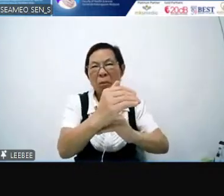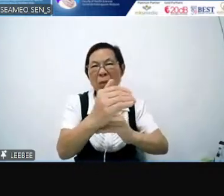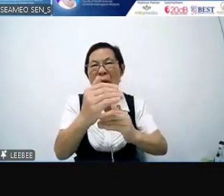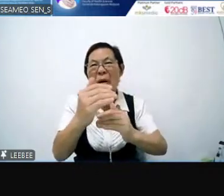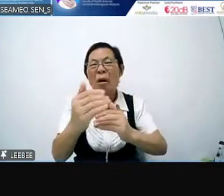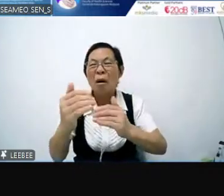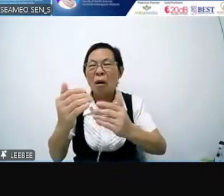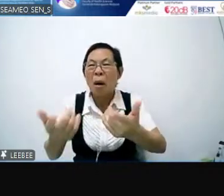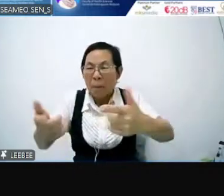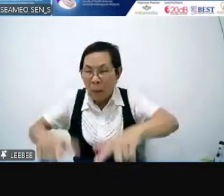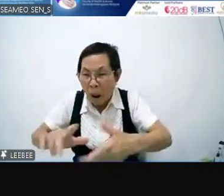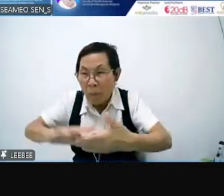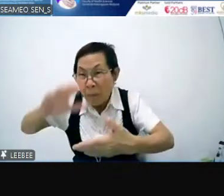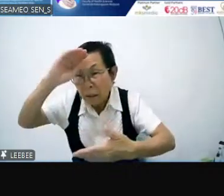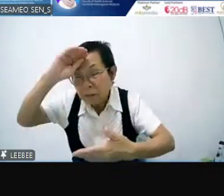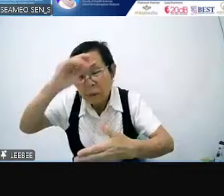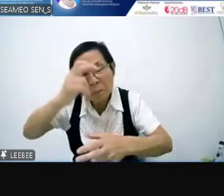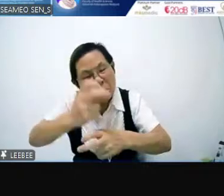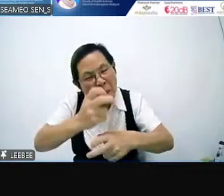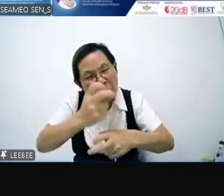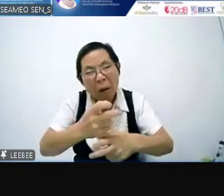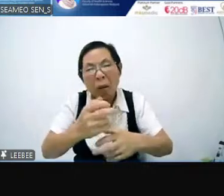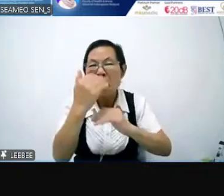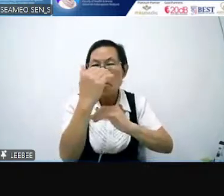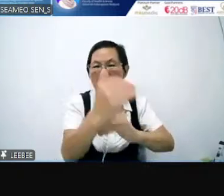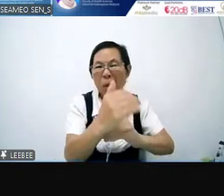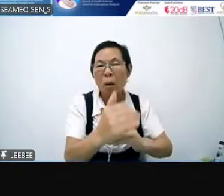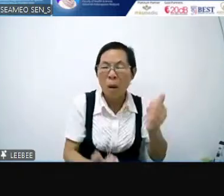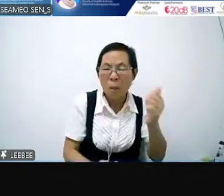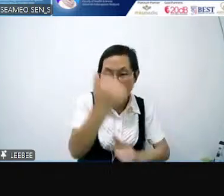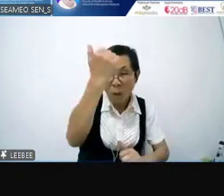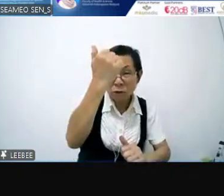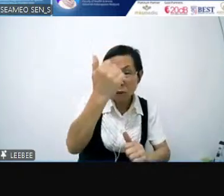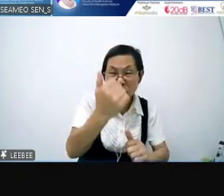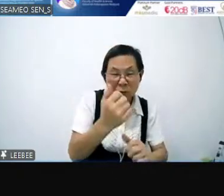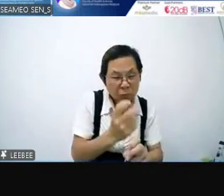learning. So one of the most challenging